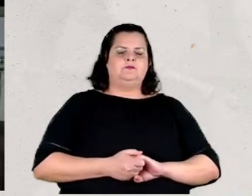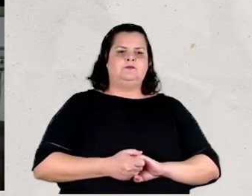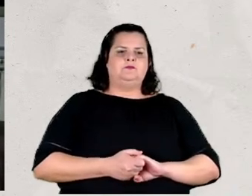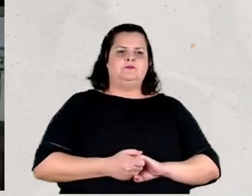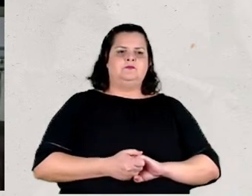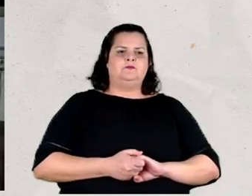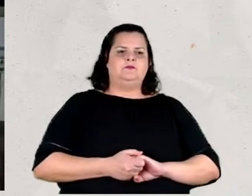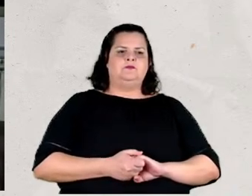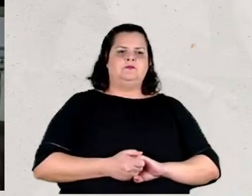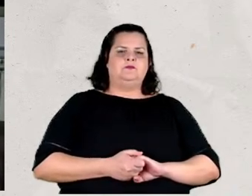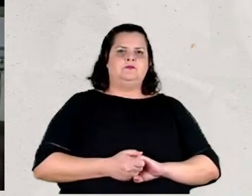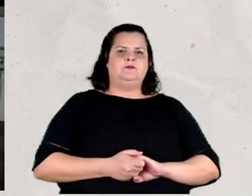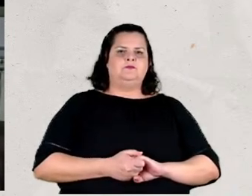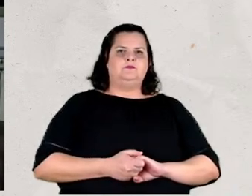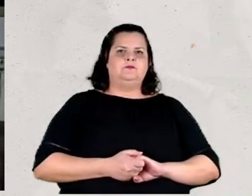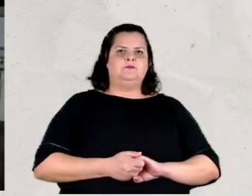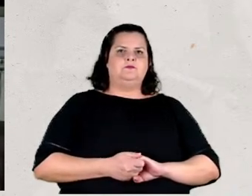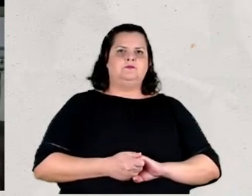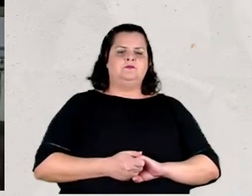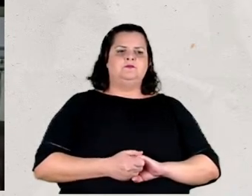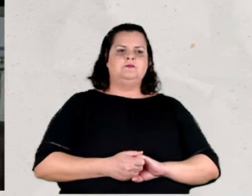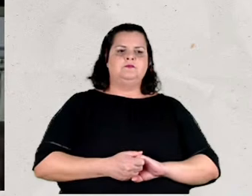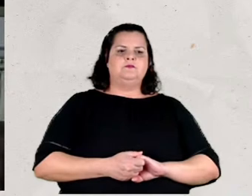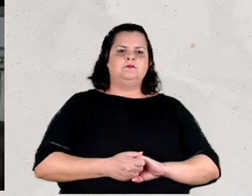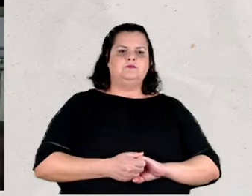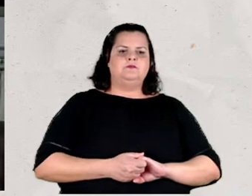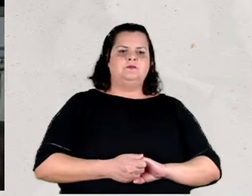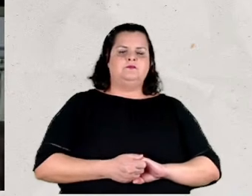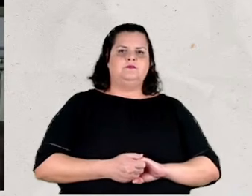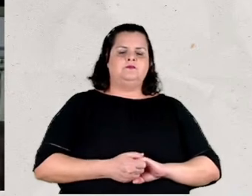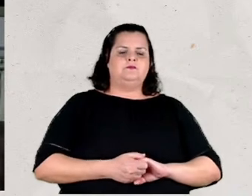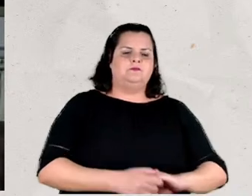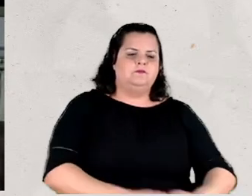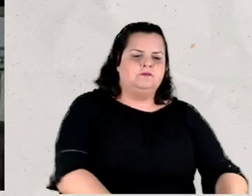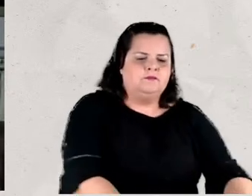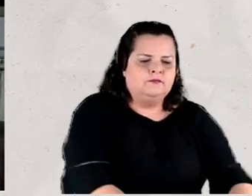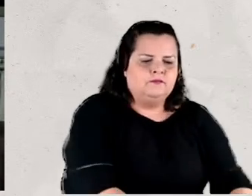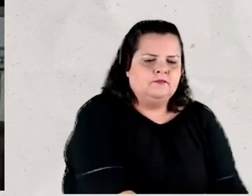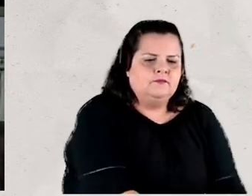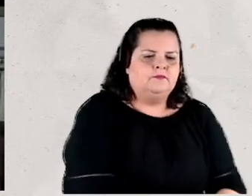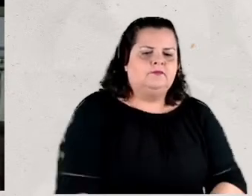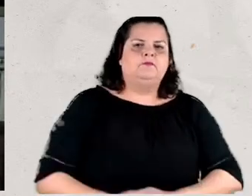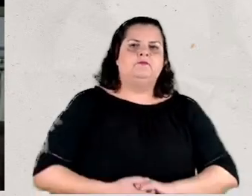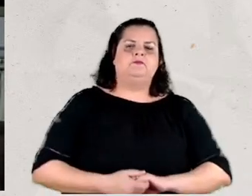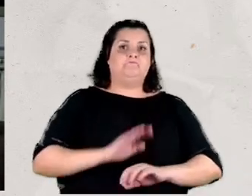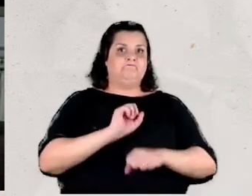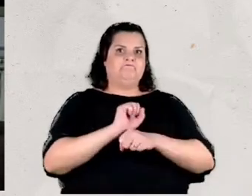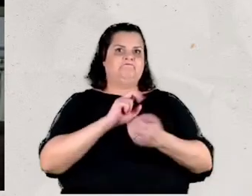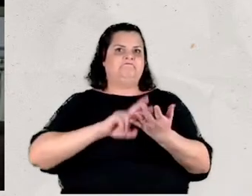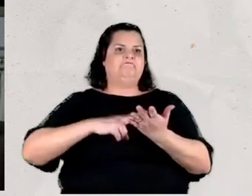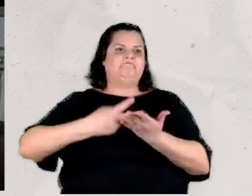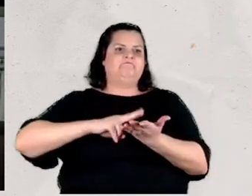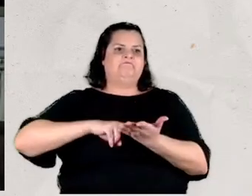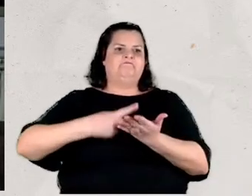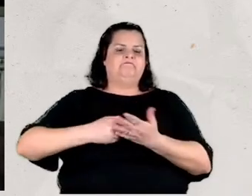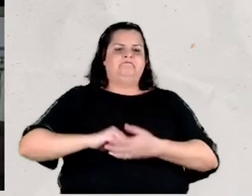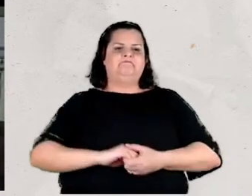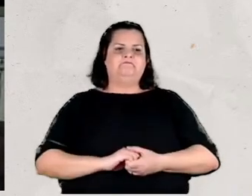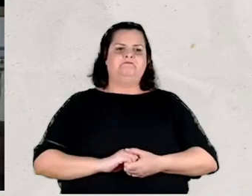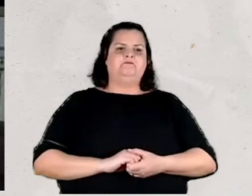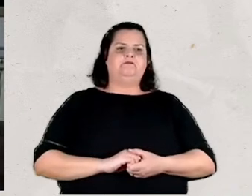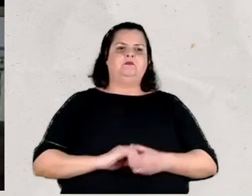carefully to what some of the Arab leaders are saying, they're basically arguing that they're not going to allow